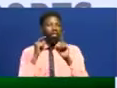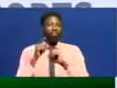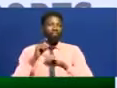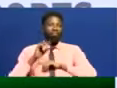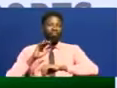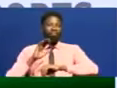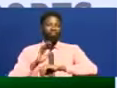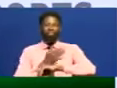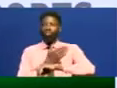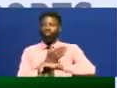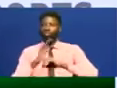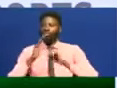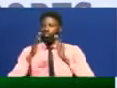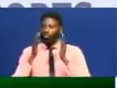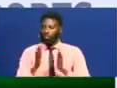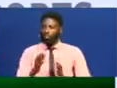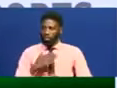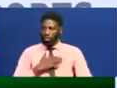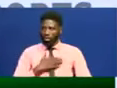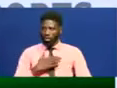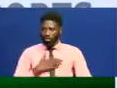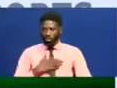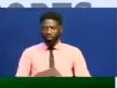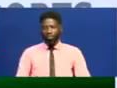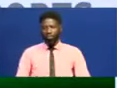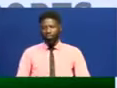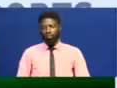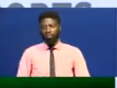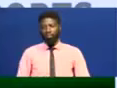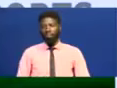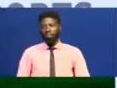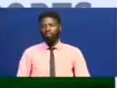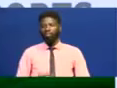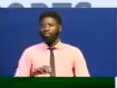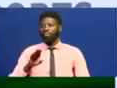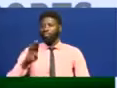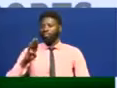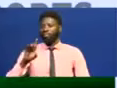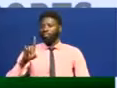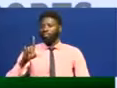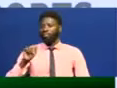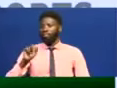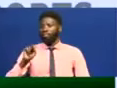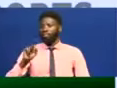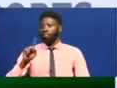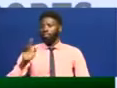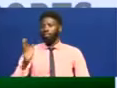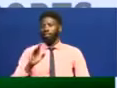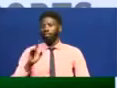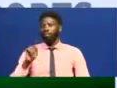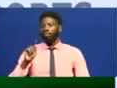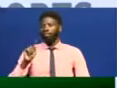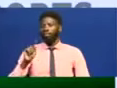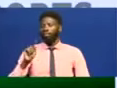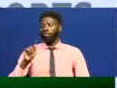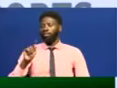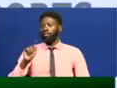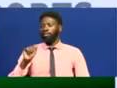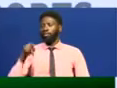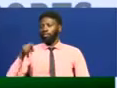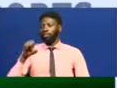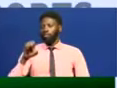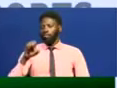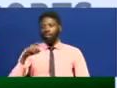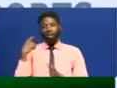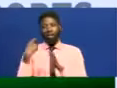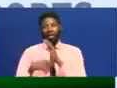musicians. The blank tape levy. We had talked about the blank tape levy for way too long. I am